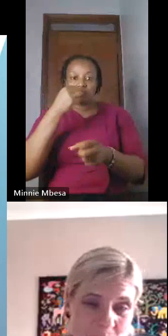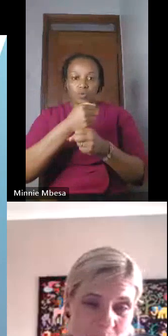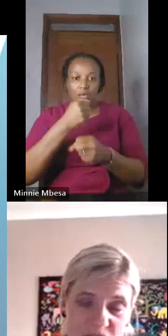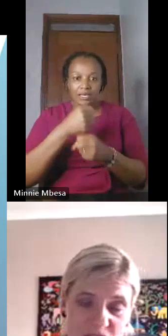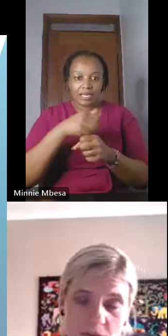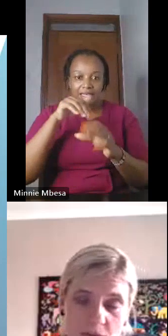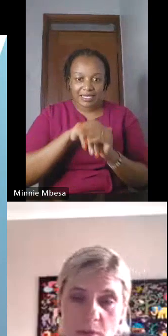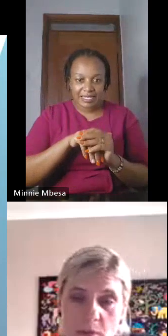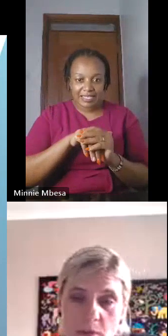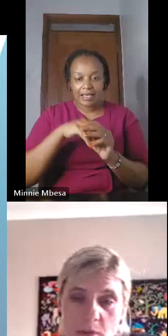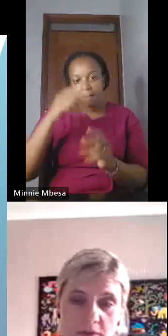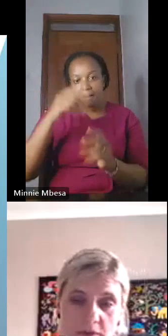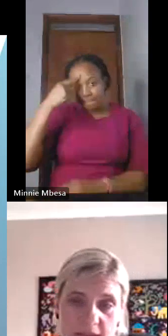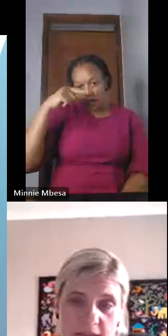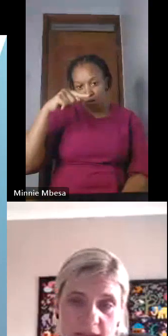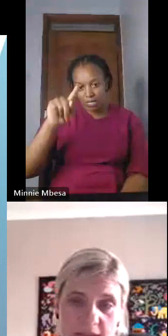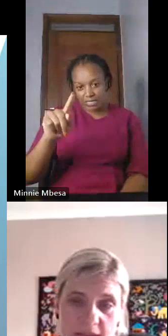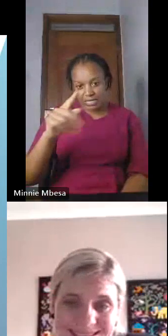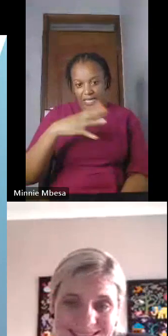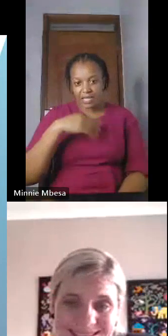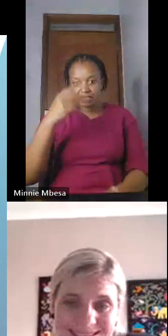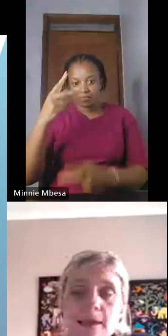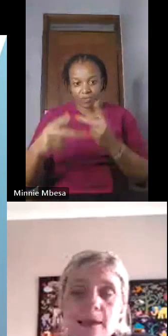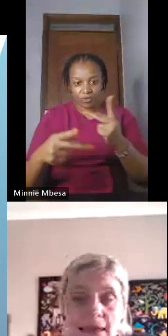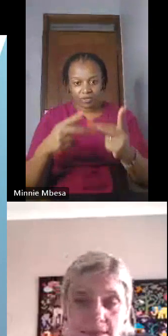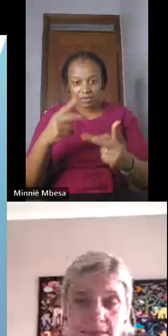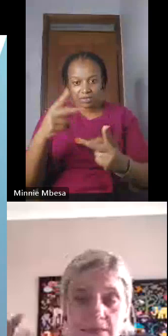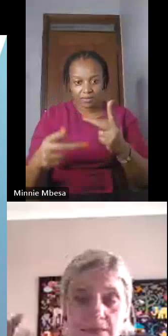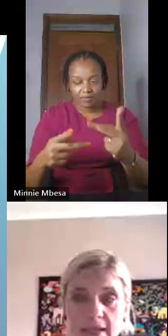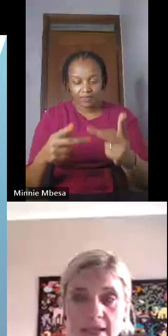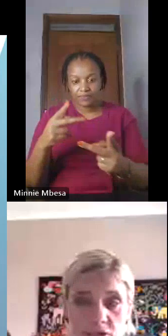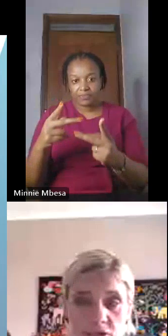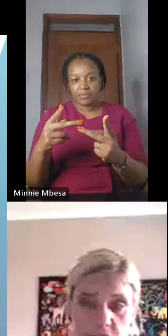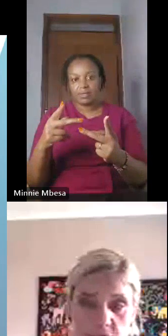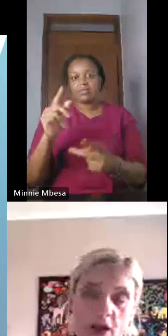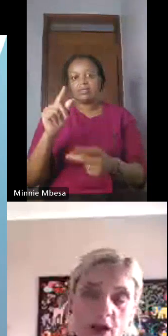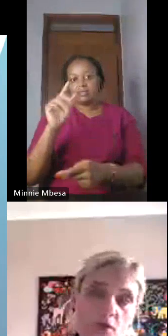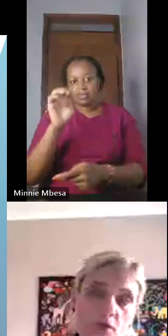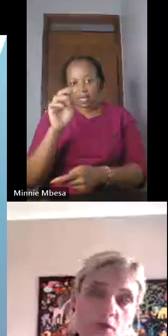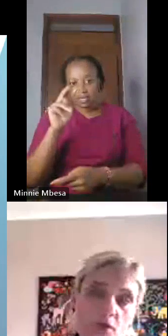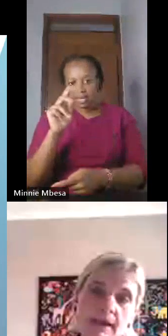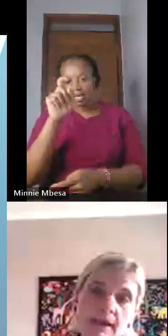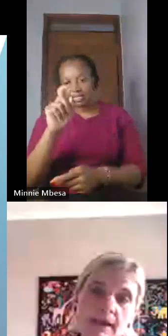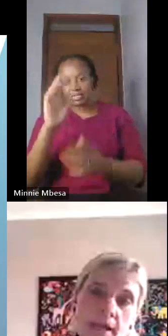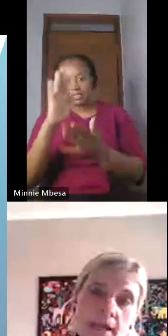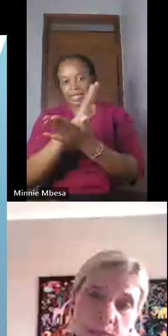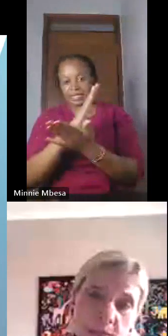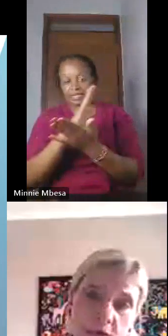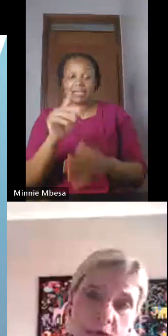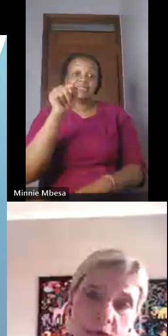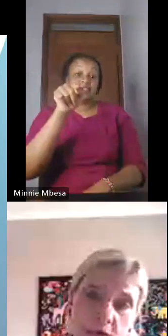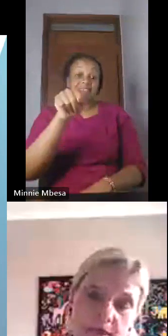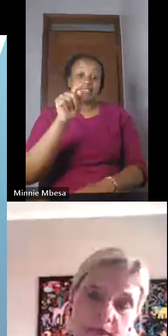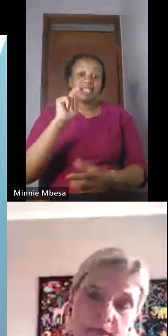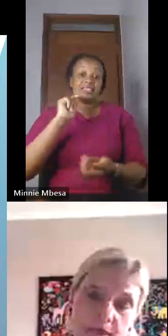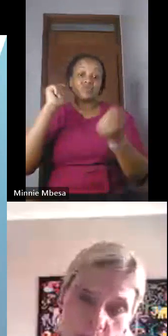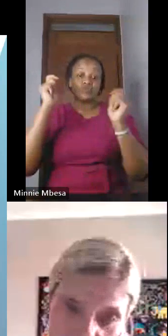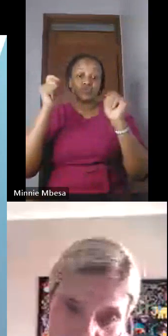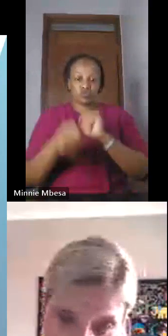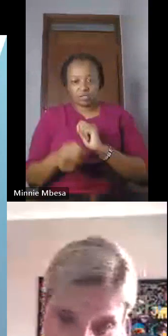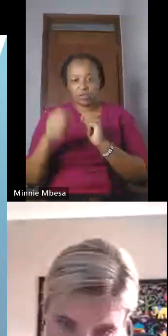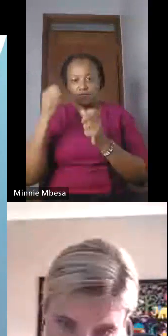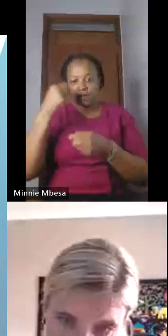policy and procedures, or, the JETSI sector. That's a switch of your career, and the program does